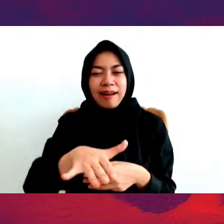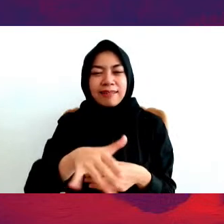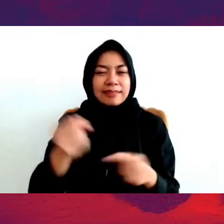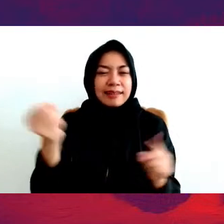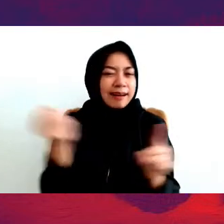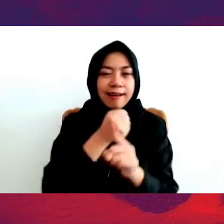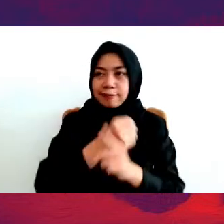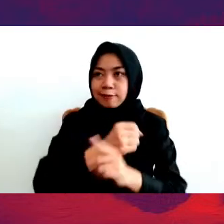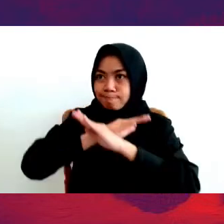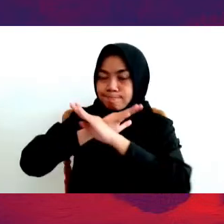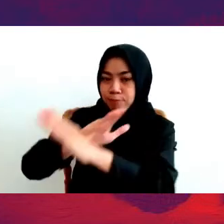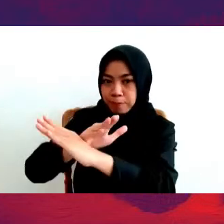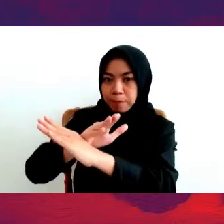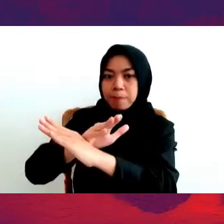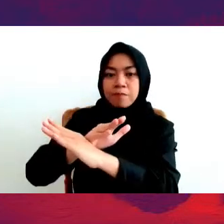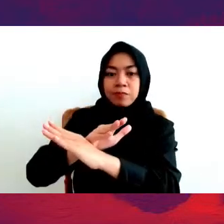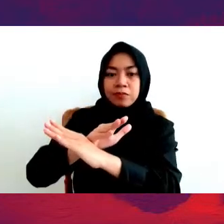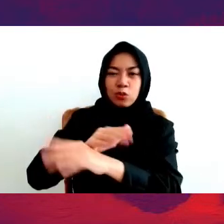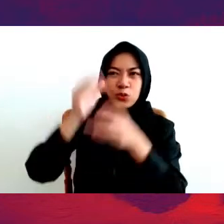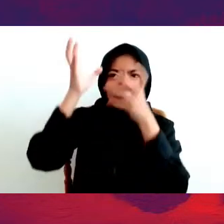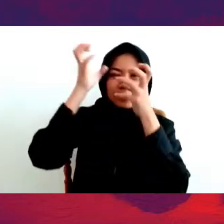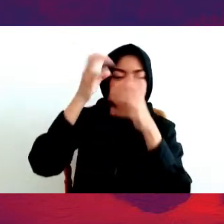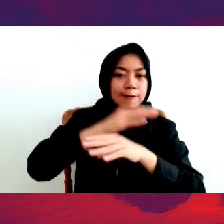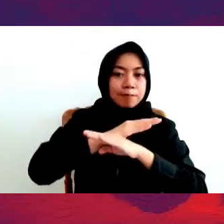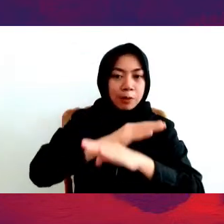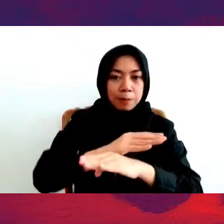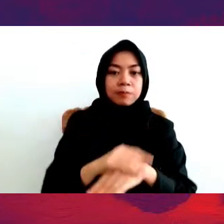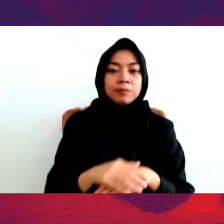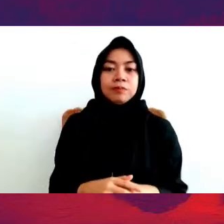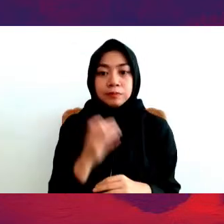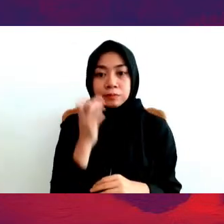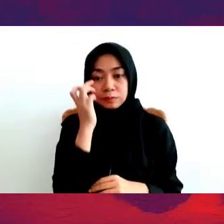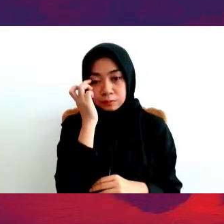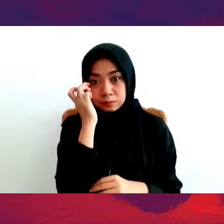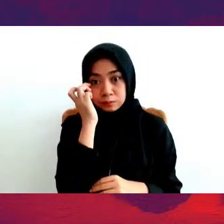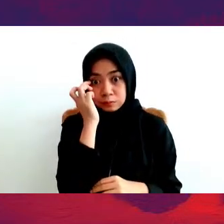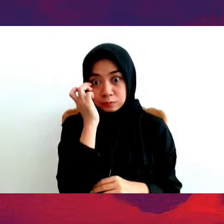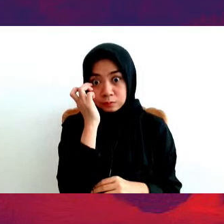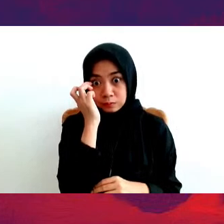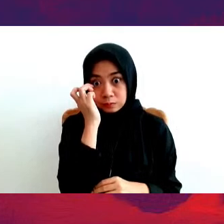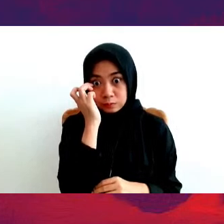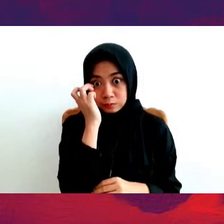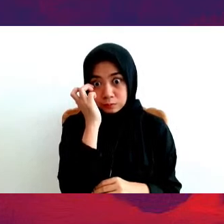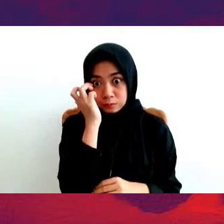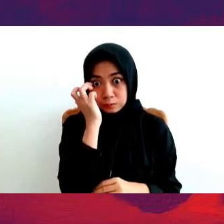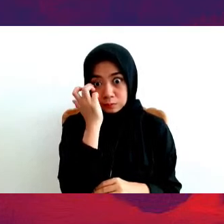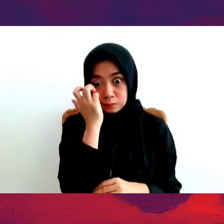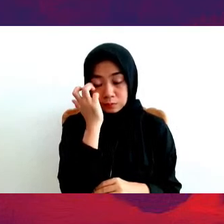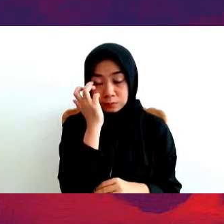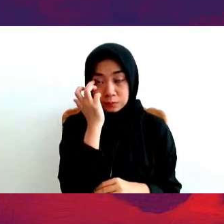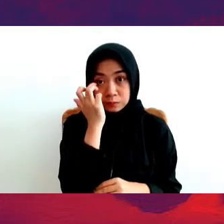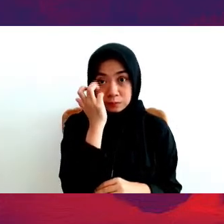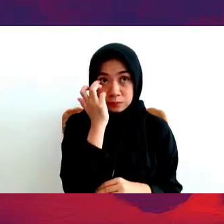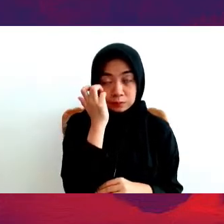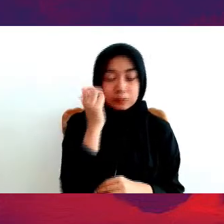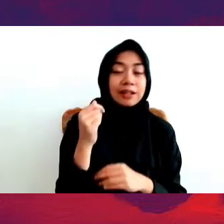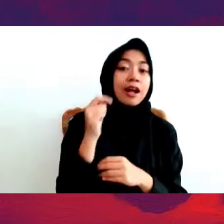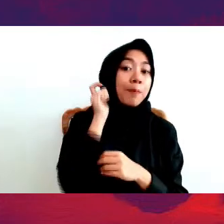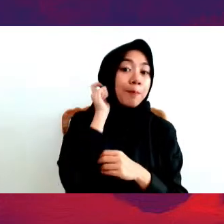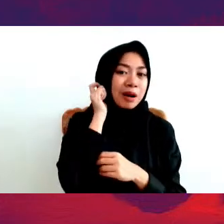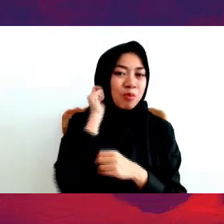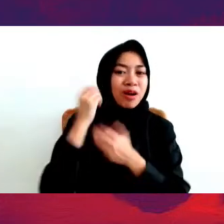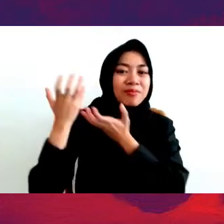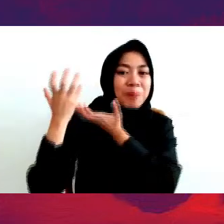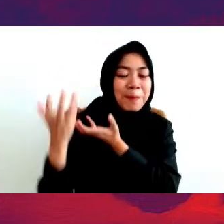members, from parents, for example. And then recognize and reduce women's care work, because it's been a very important thing